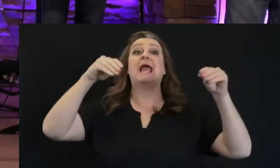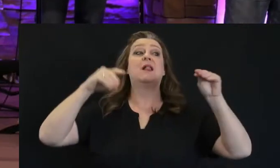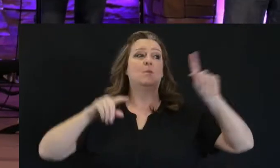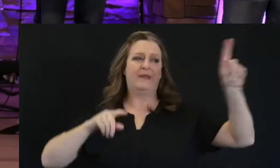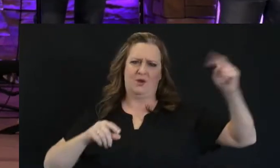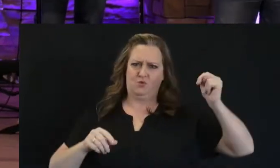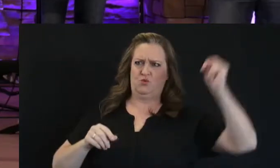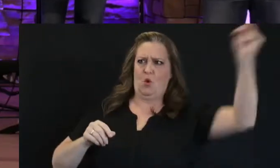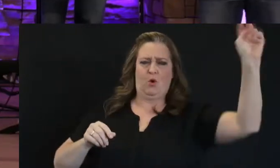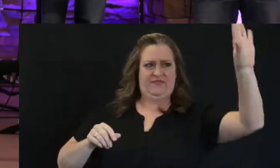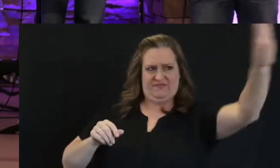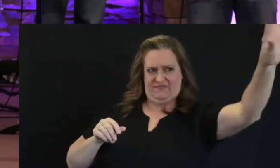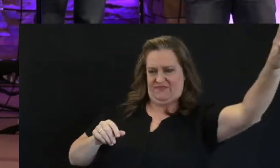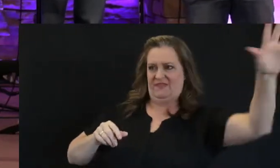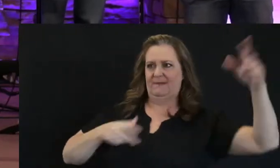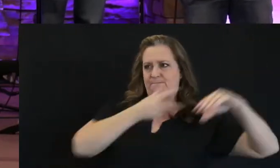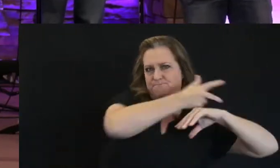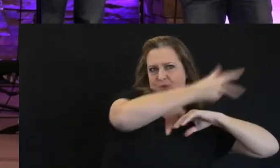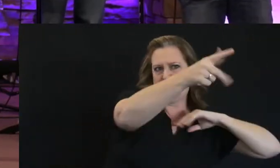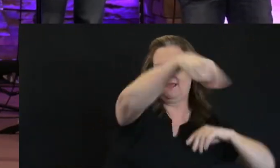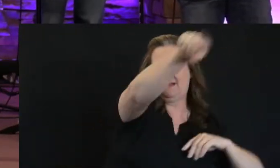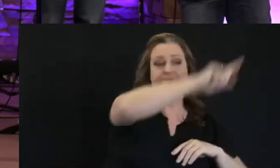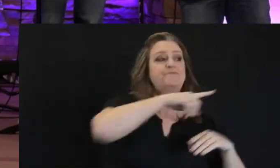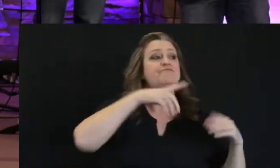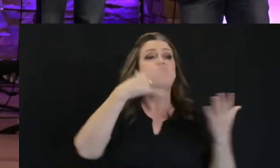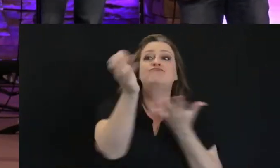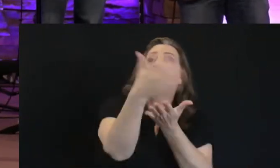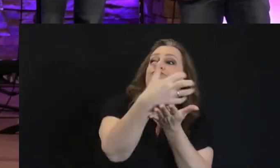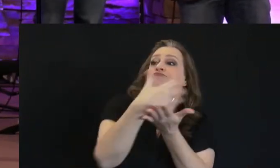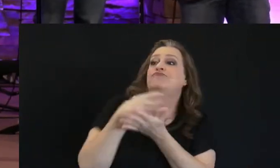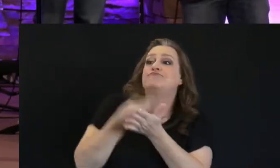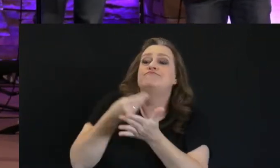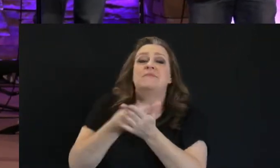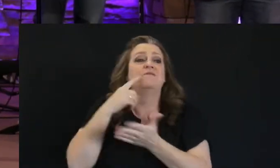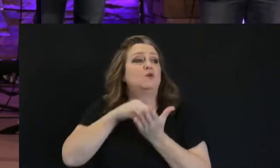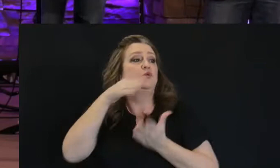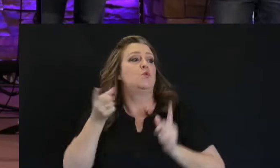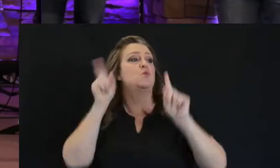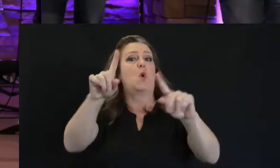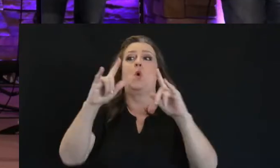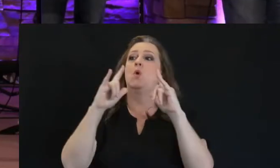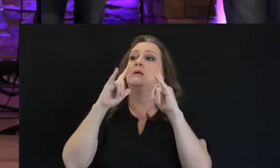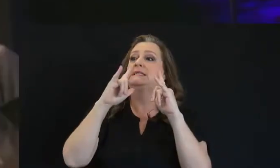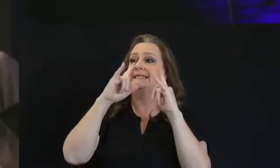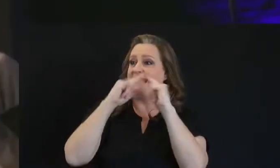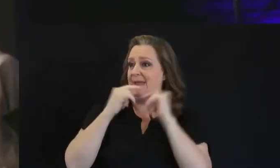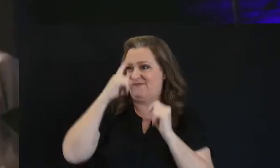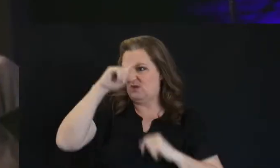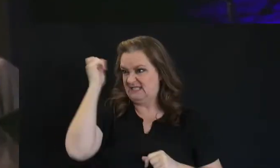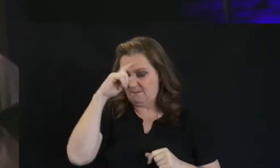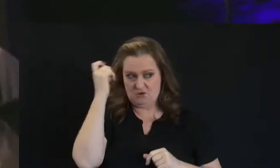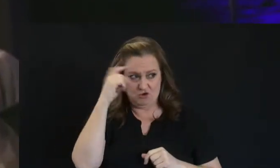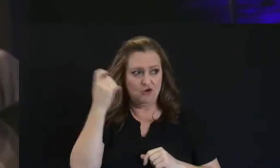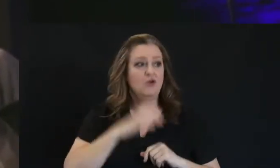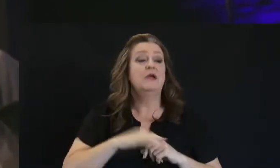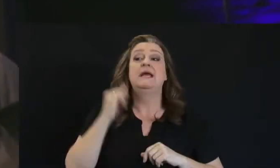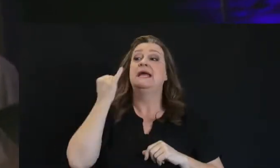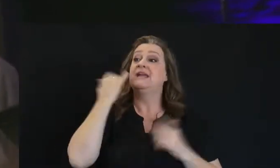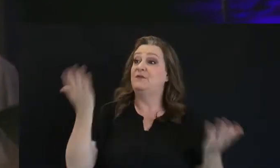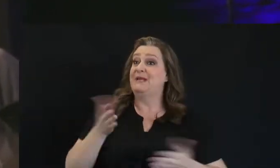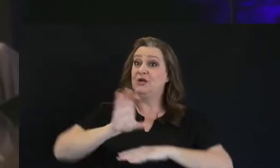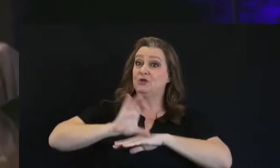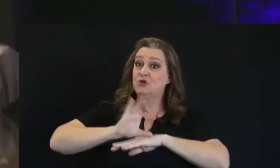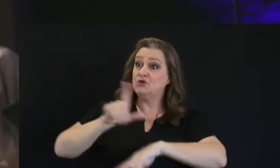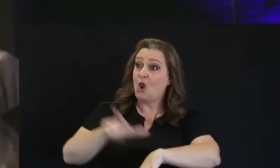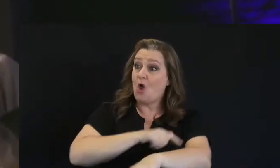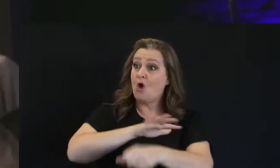out a huge parking lot sale. It's going to be awesome. We're raising funds for students to be able to go to summer camps. And so if you've been around this church long enough, you